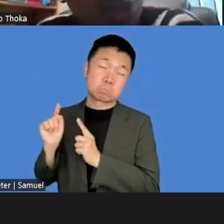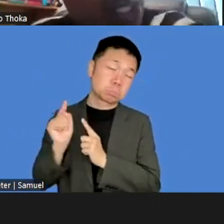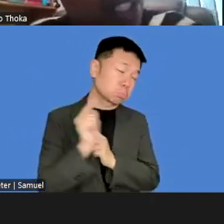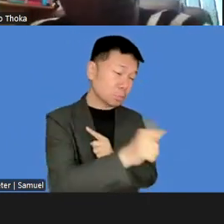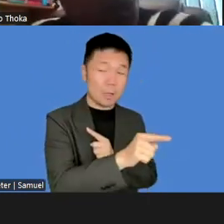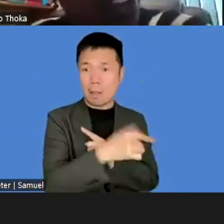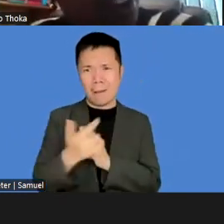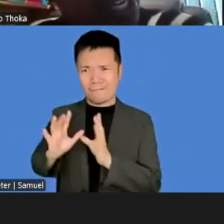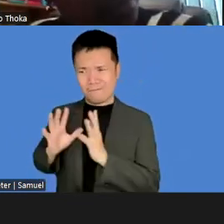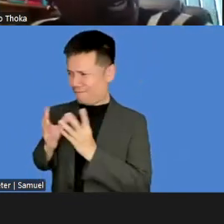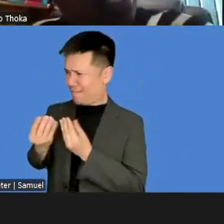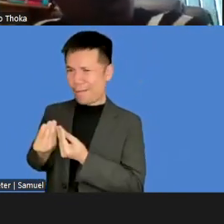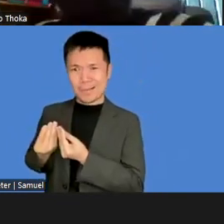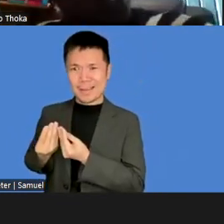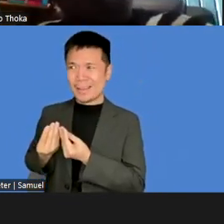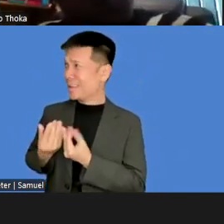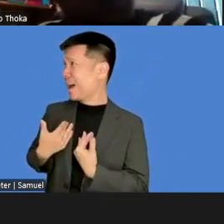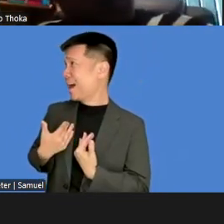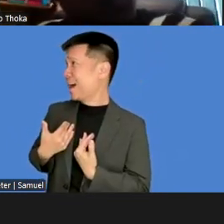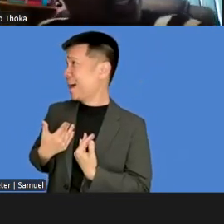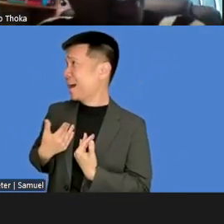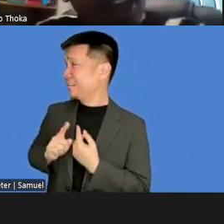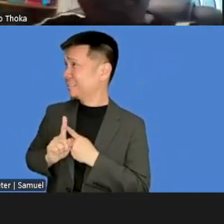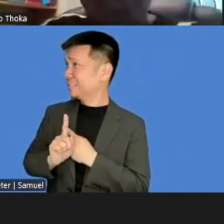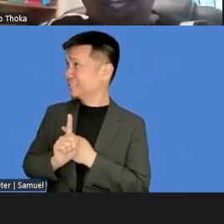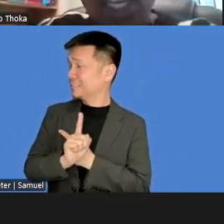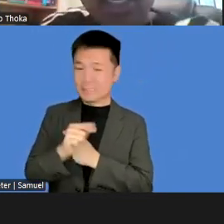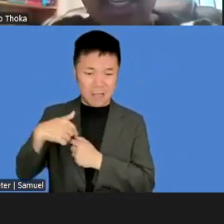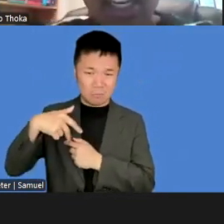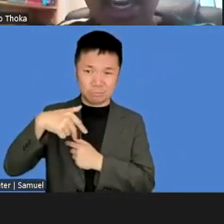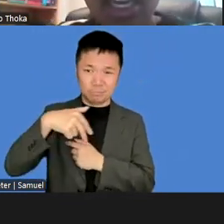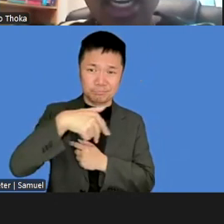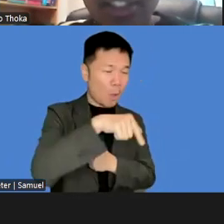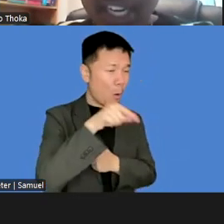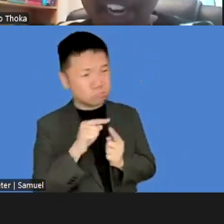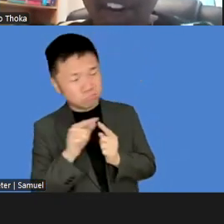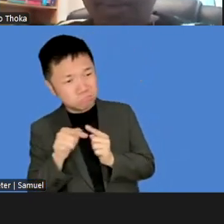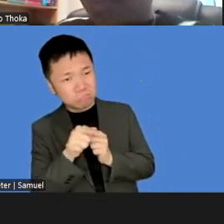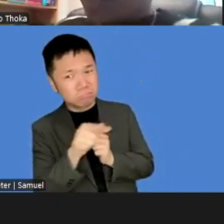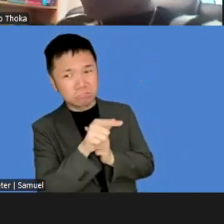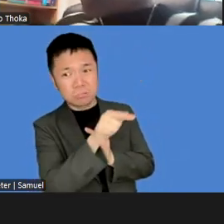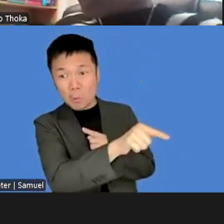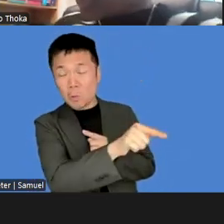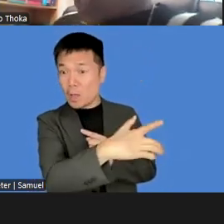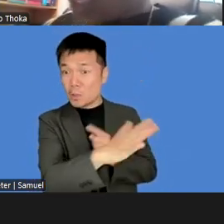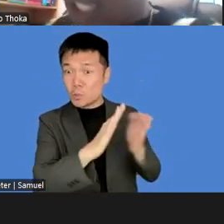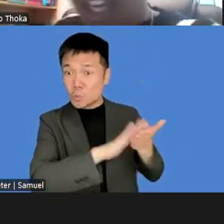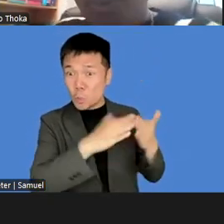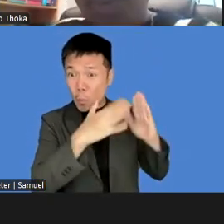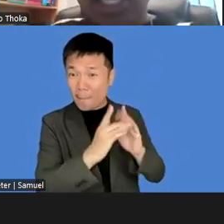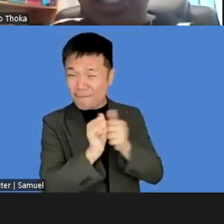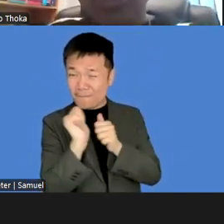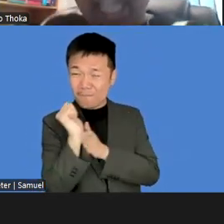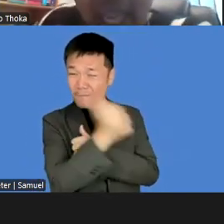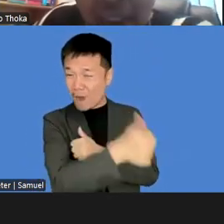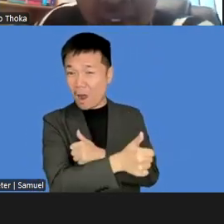500 kilometers from where their family is based to attend school in a different area. And this now